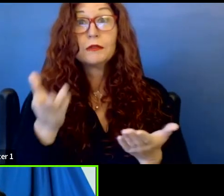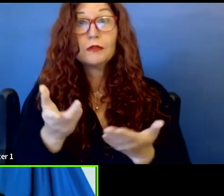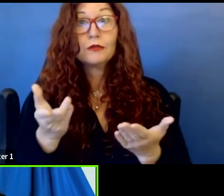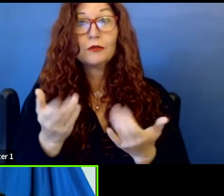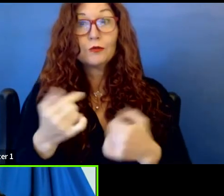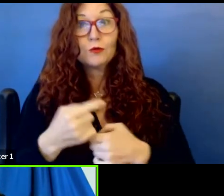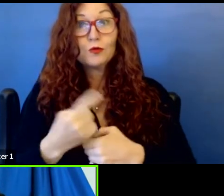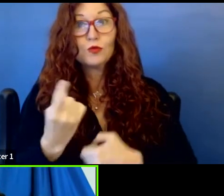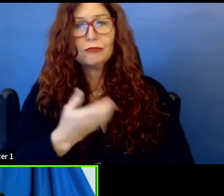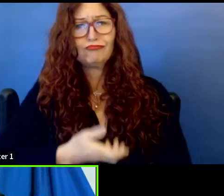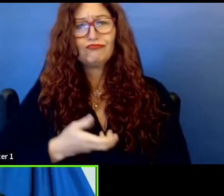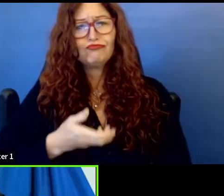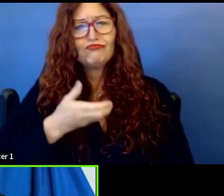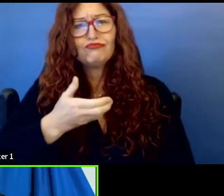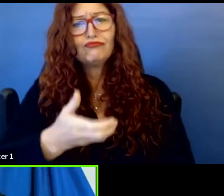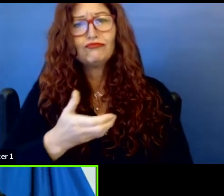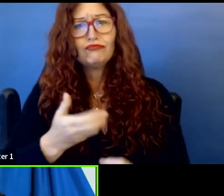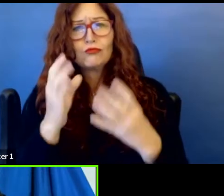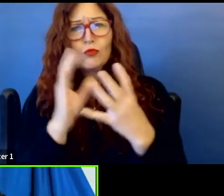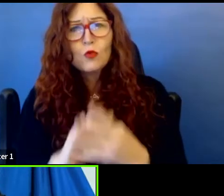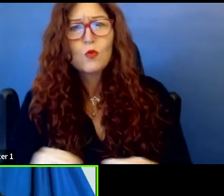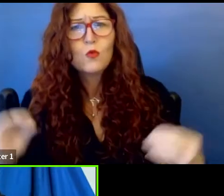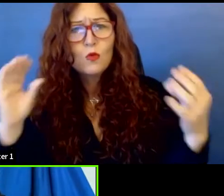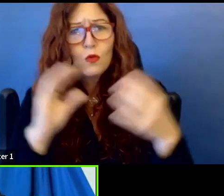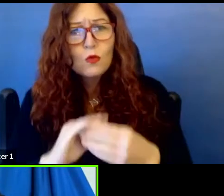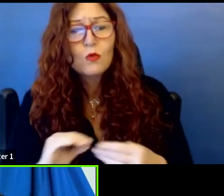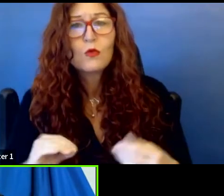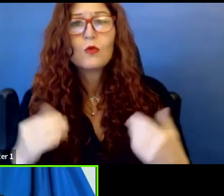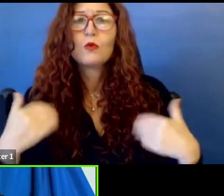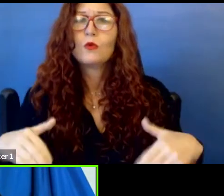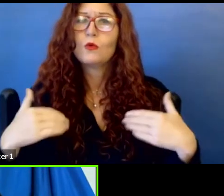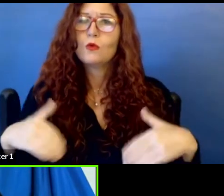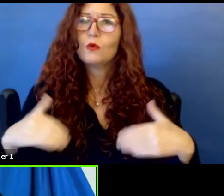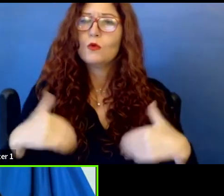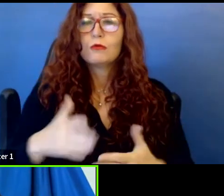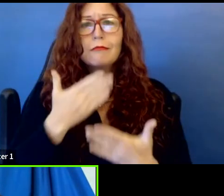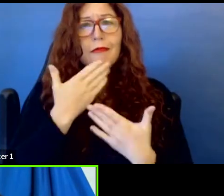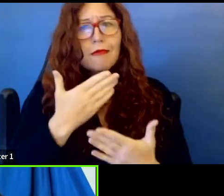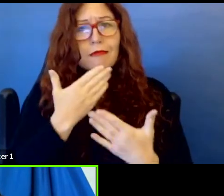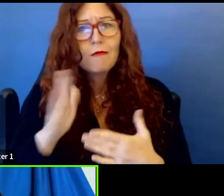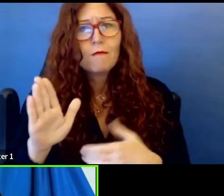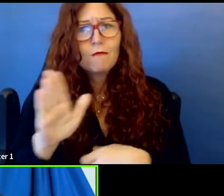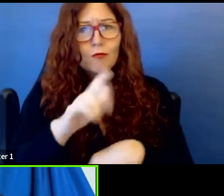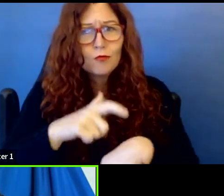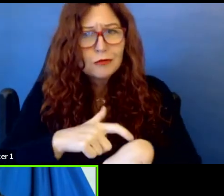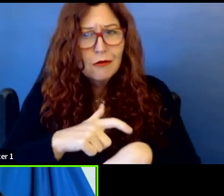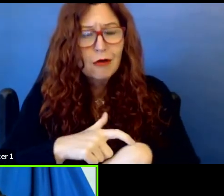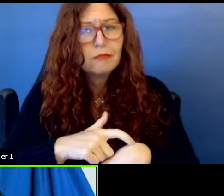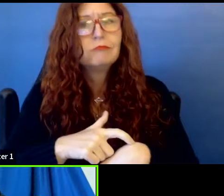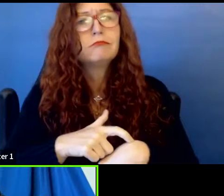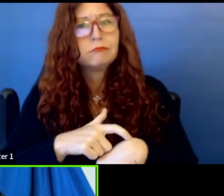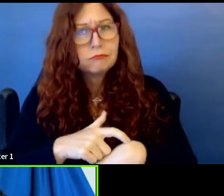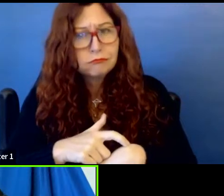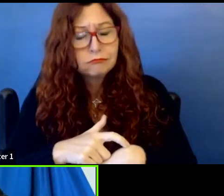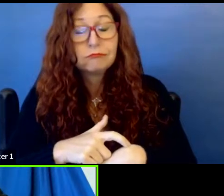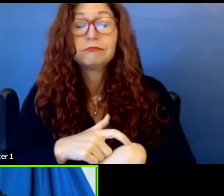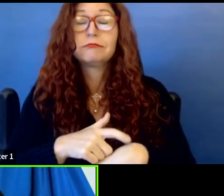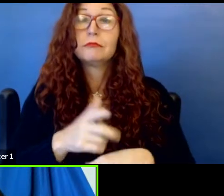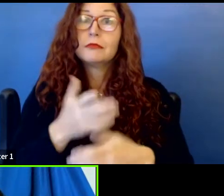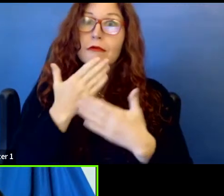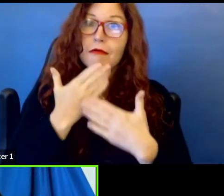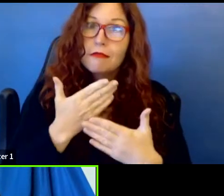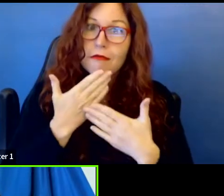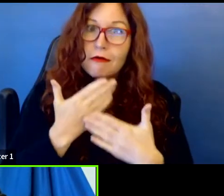share your wealth of knowledge and experience on these important issues equally important the commission owes a great deal of gratitude